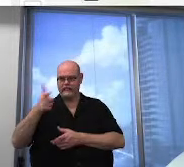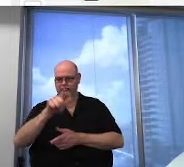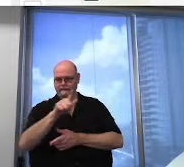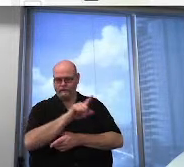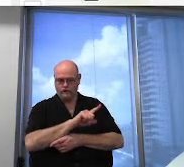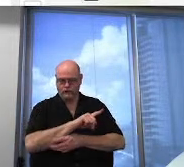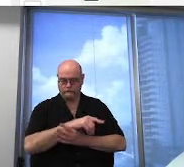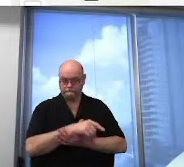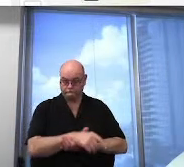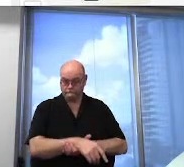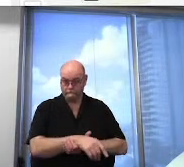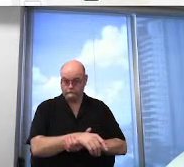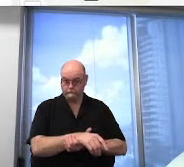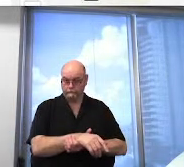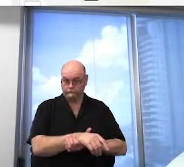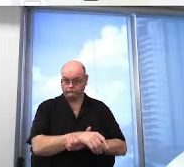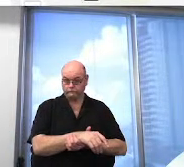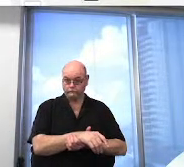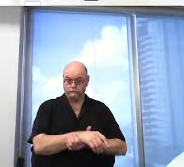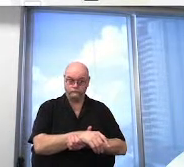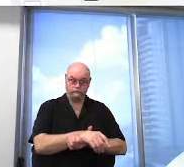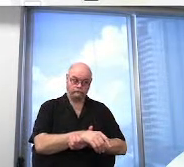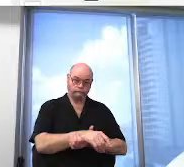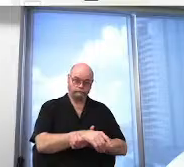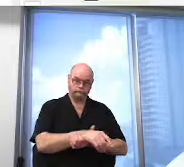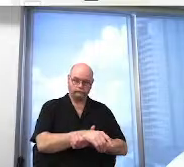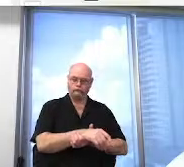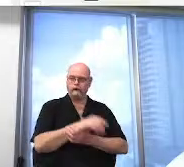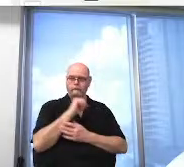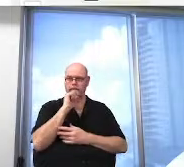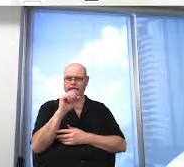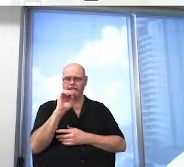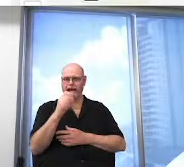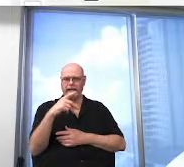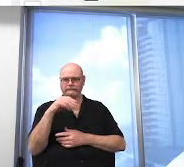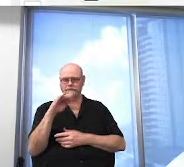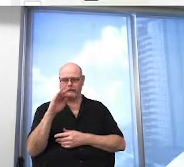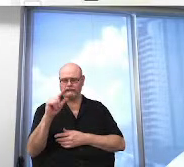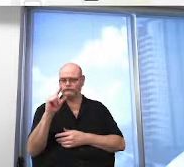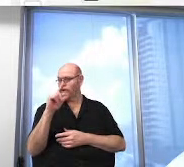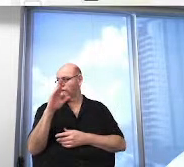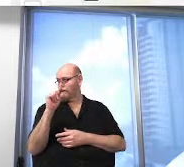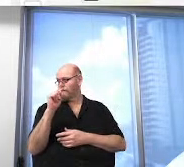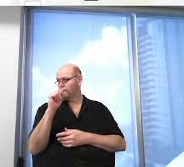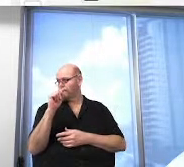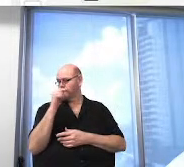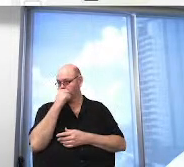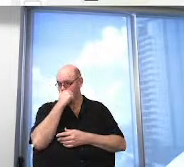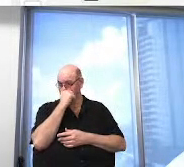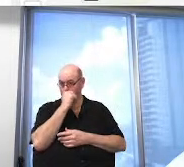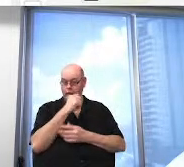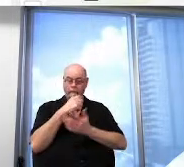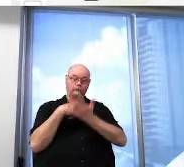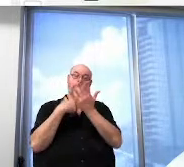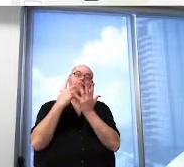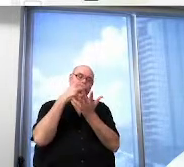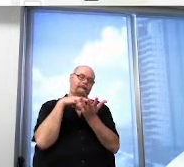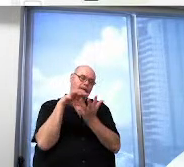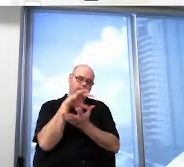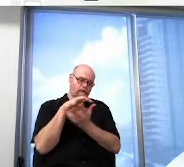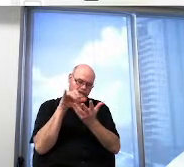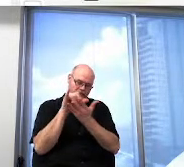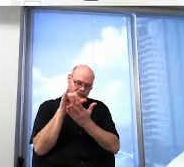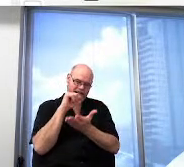effect. You got it, sir. Yeah. This is Commissioner. Not quite exponential, but it's a lever effect. That's understood. I would use that